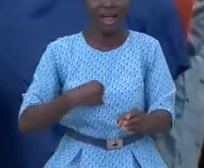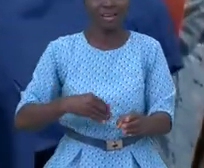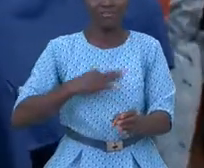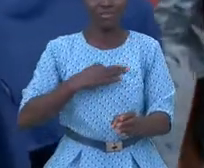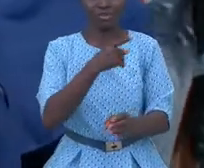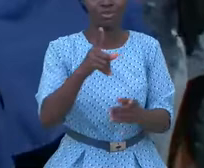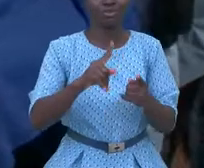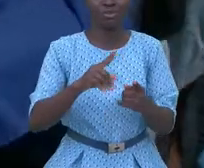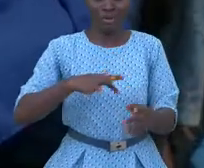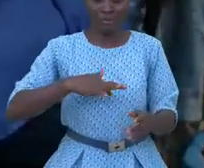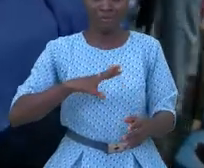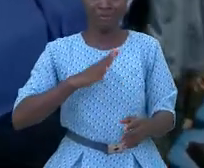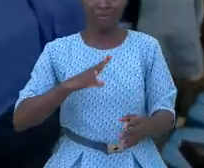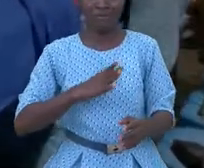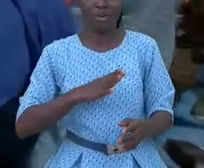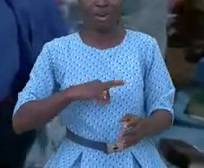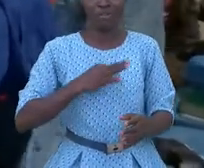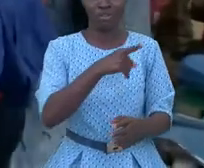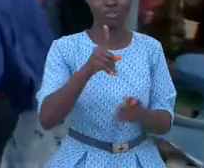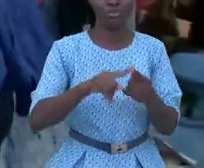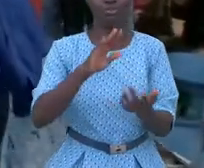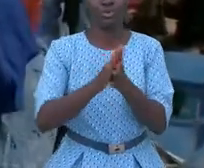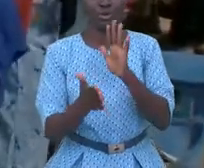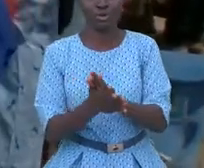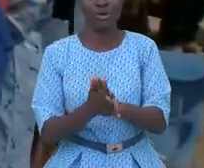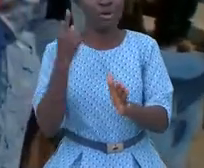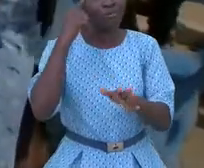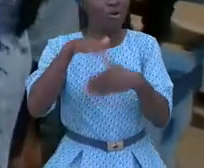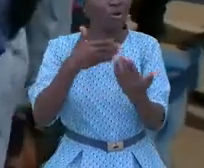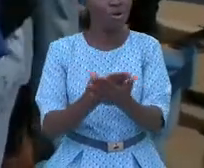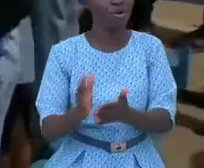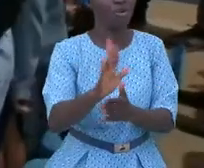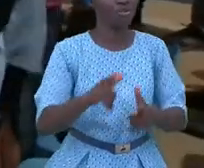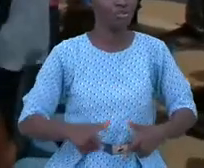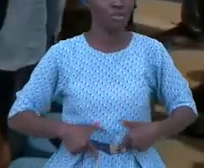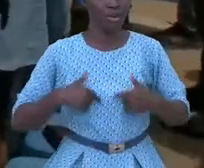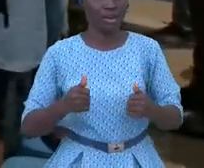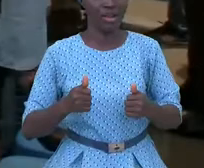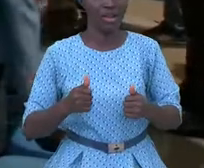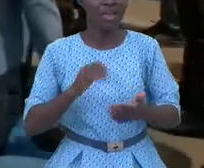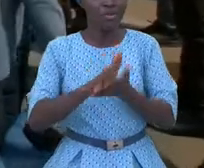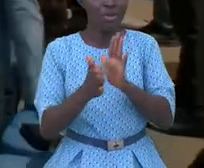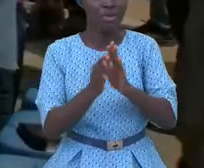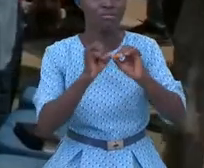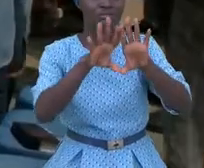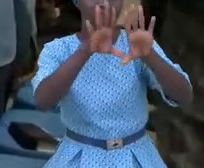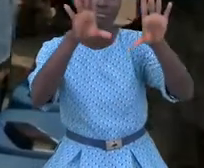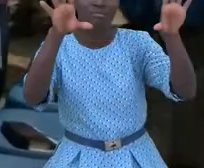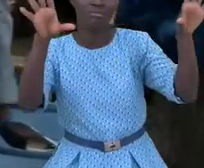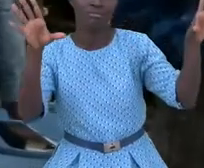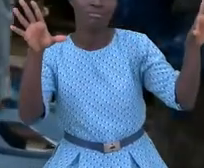And the rest of your life will be a bright shining